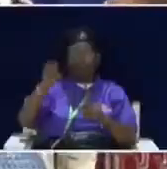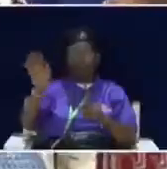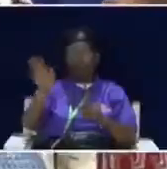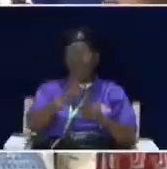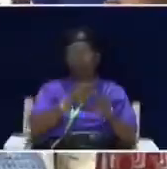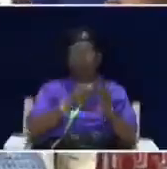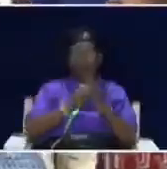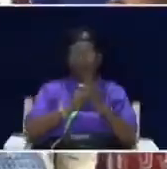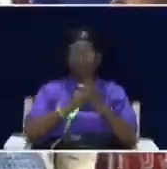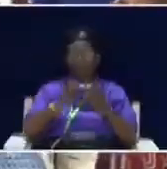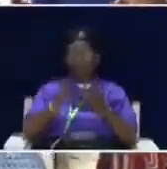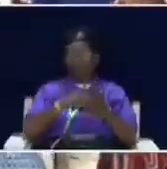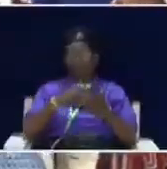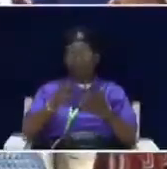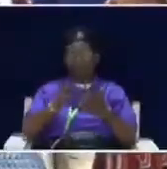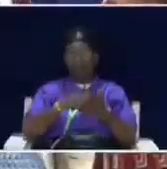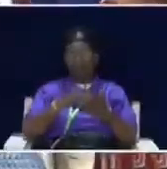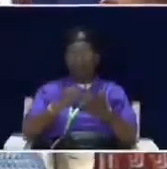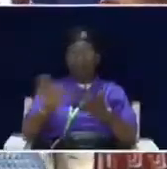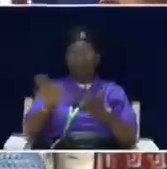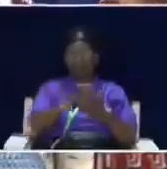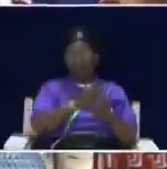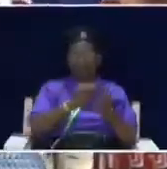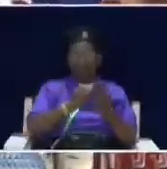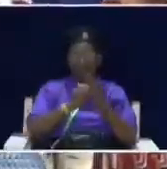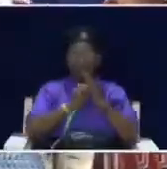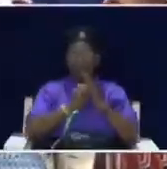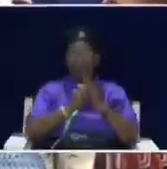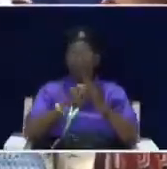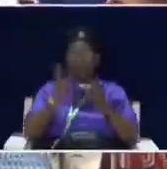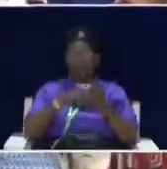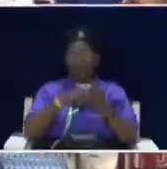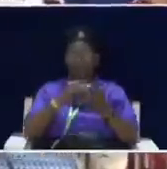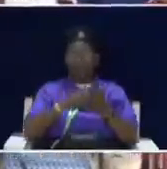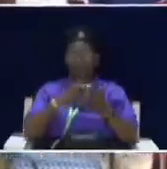own song of worship, your own song of praise.